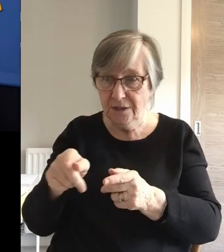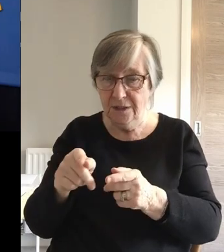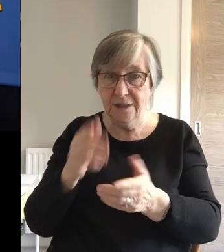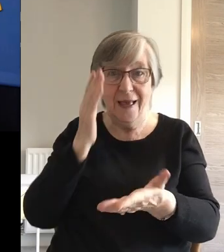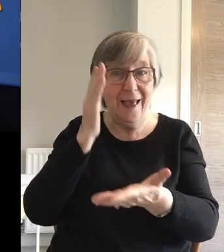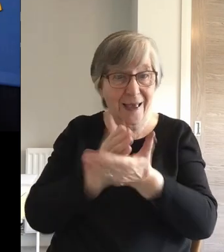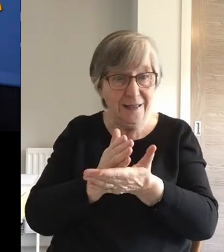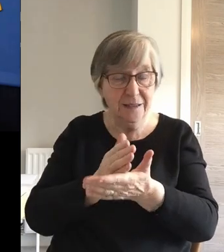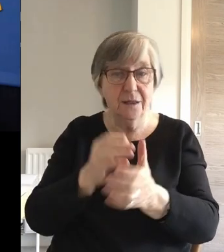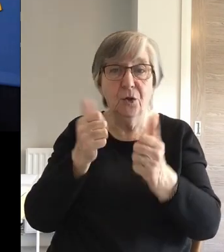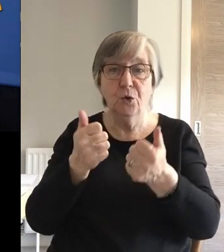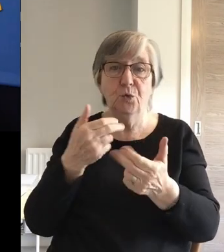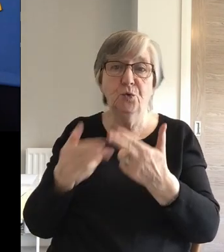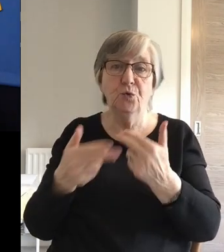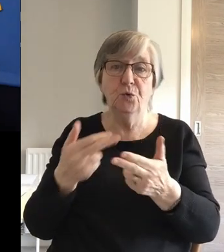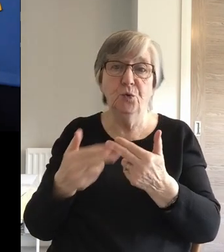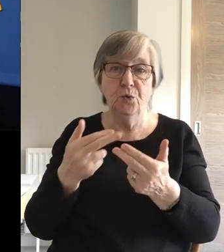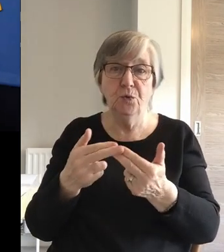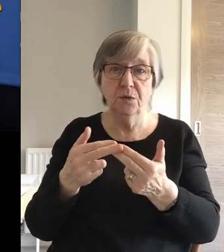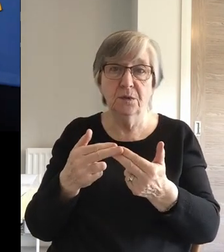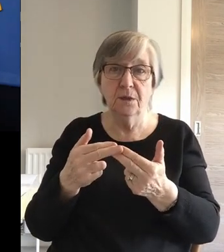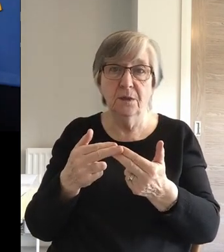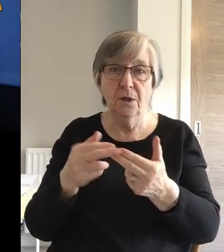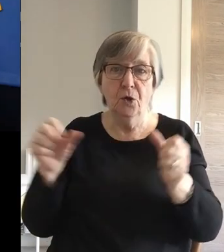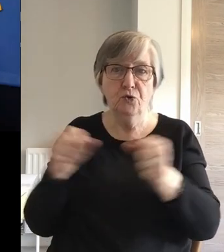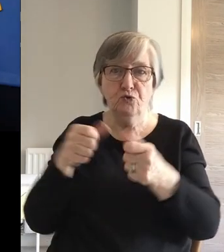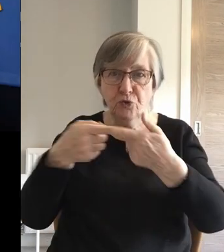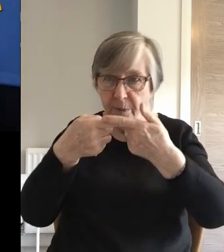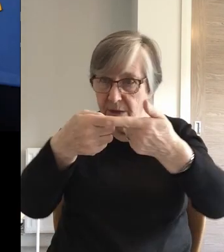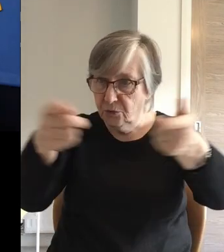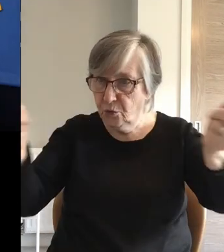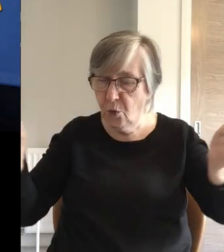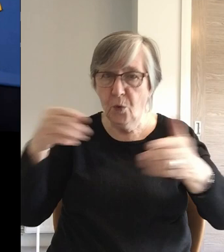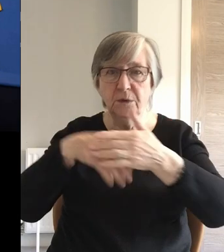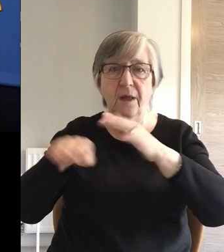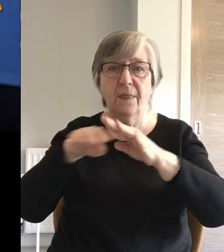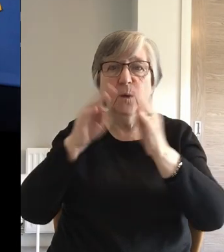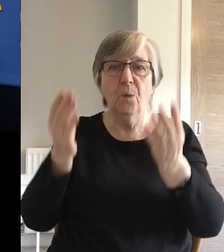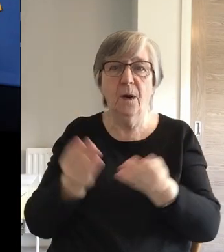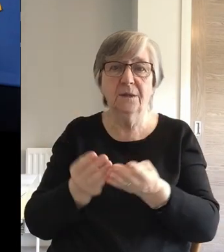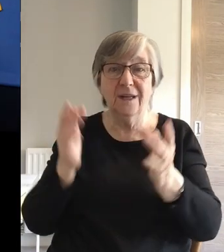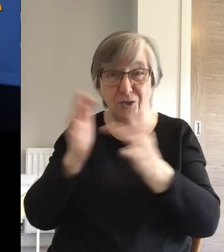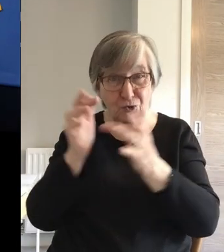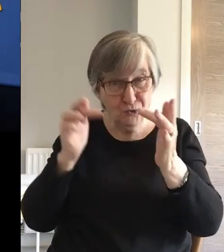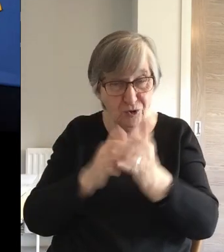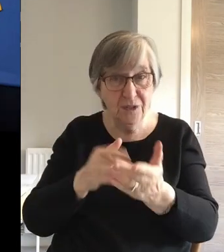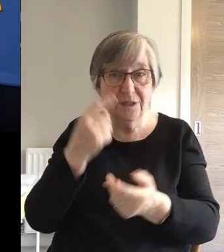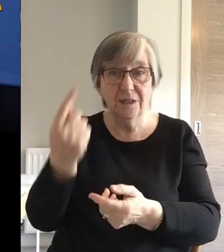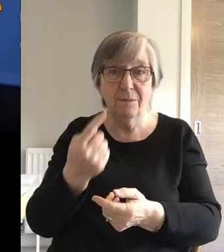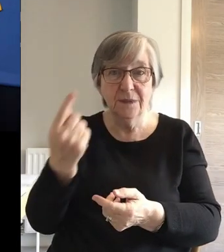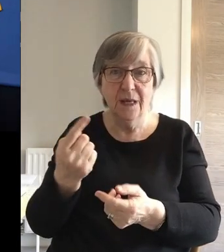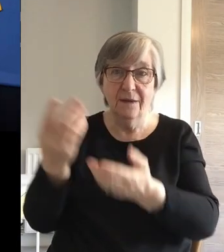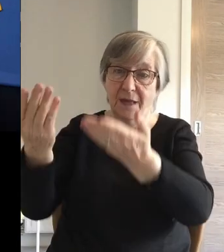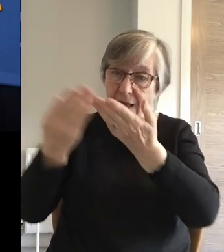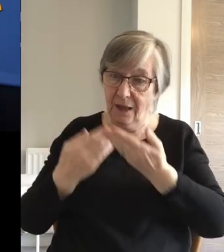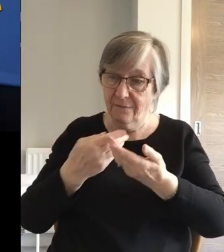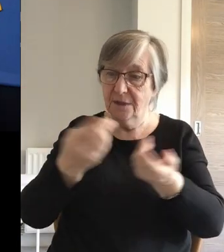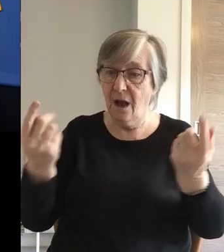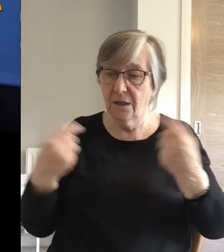47, is the good news. He's to be made known throughout the world. And it is Jesus, verse 49, who gives us the Spirit.